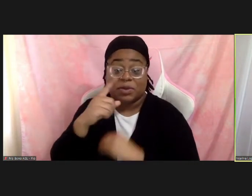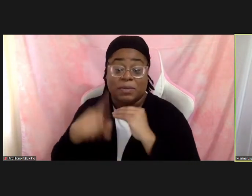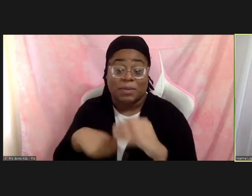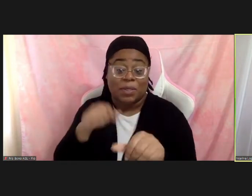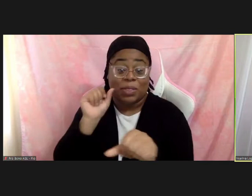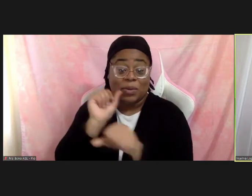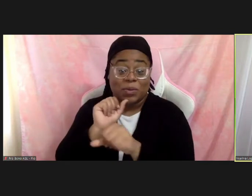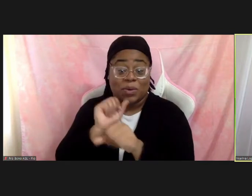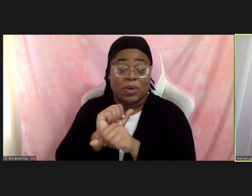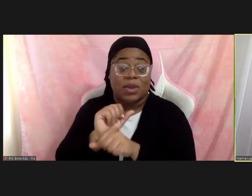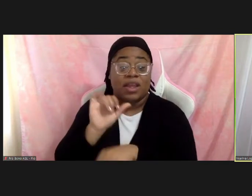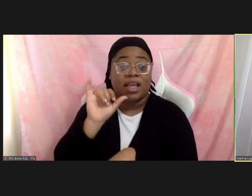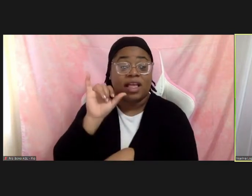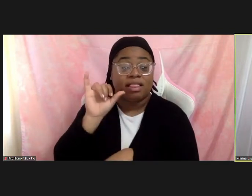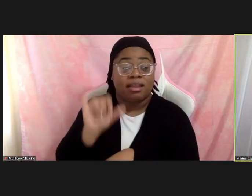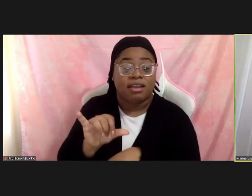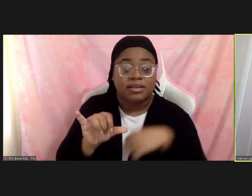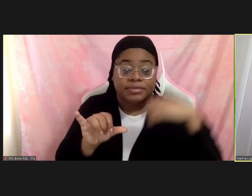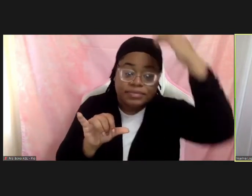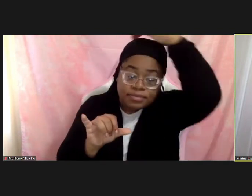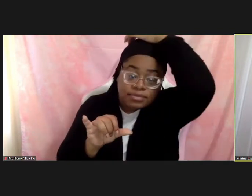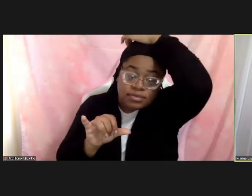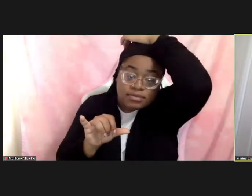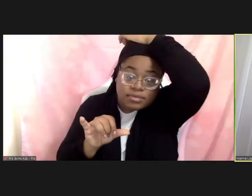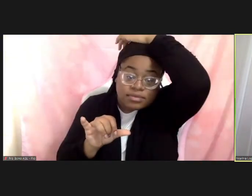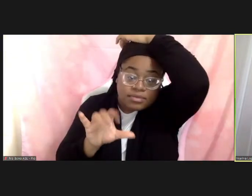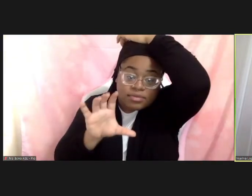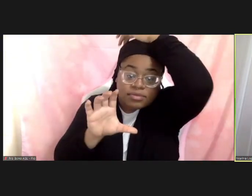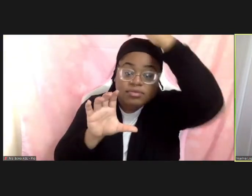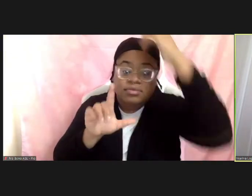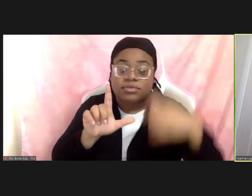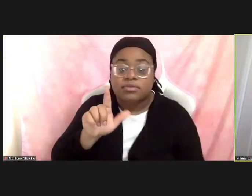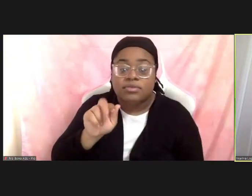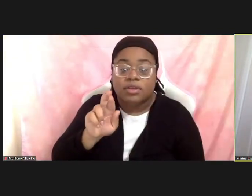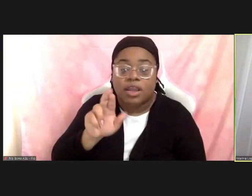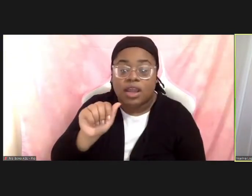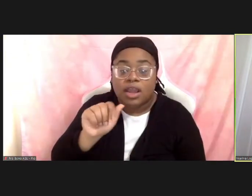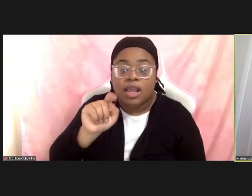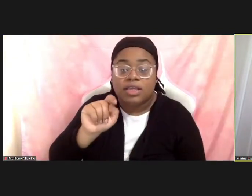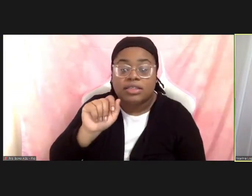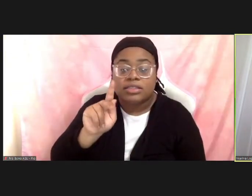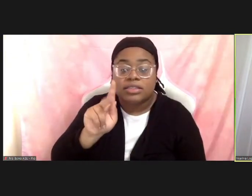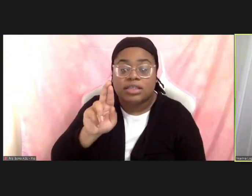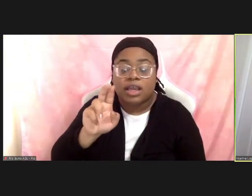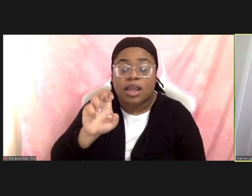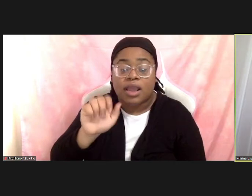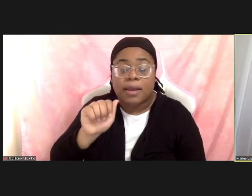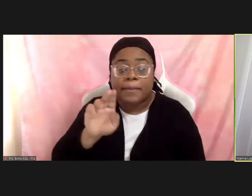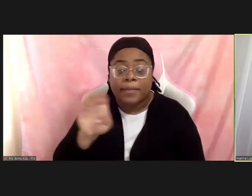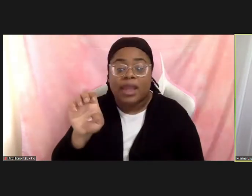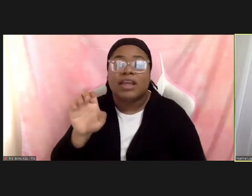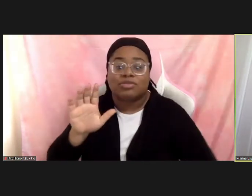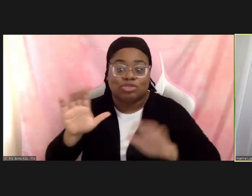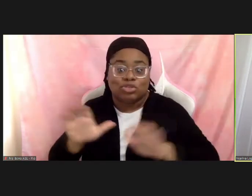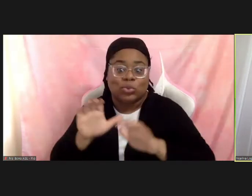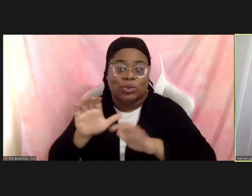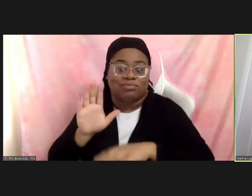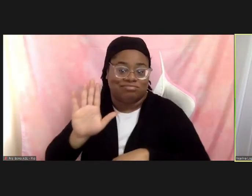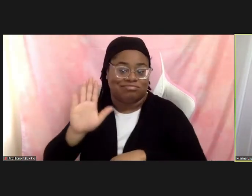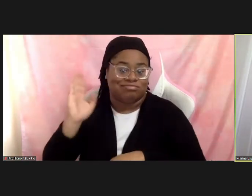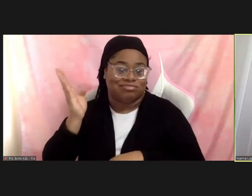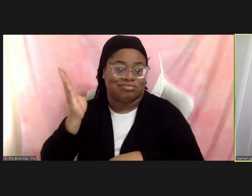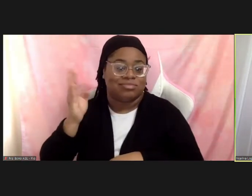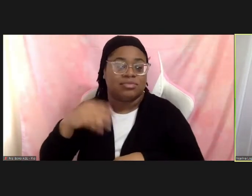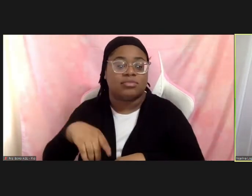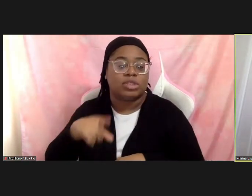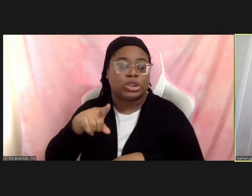that Clara Takarabe, is our first guest, is doing. She is using all of her faculties as